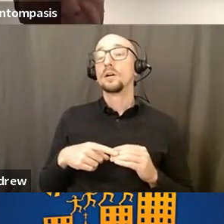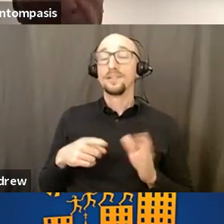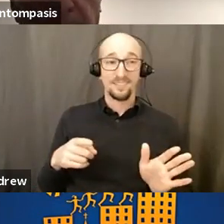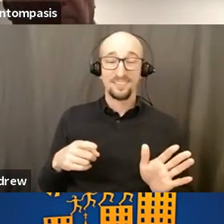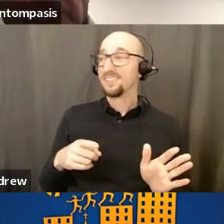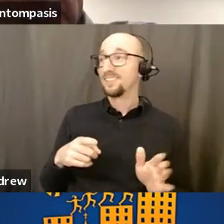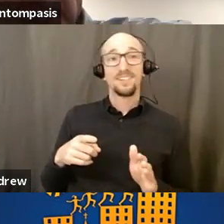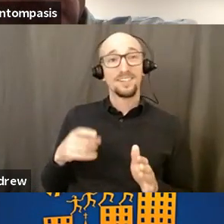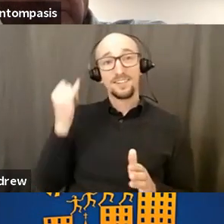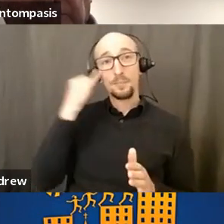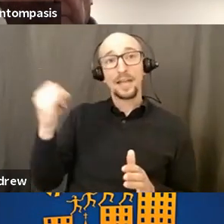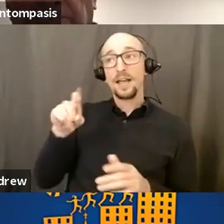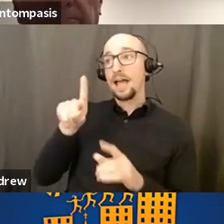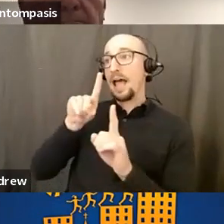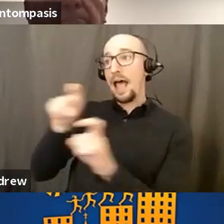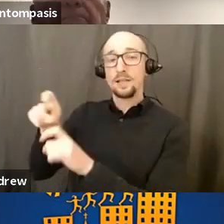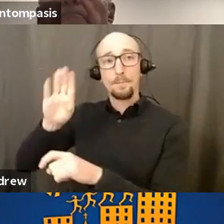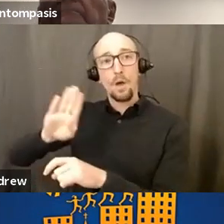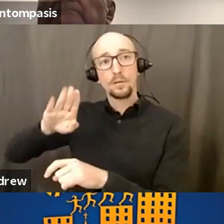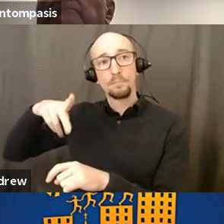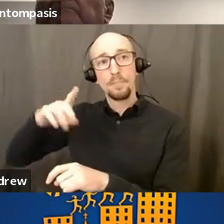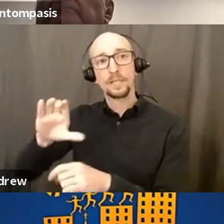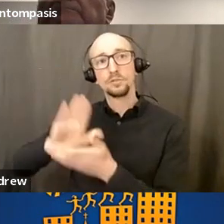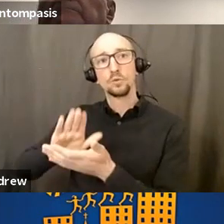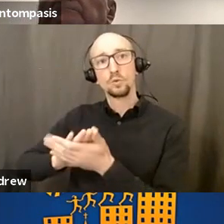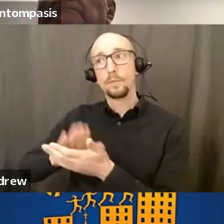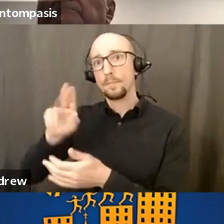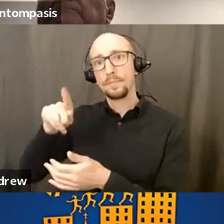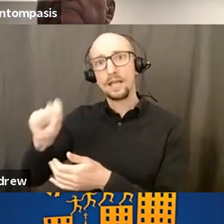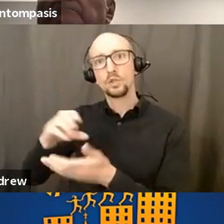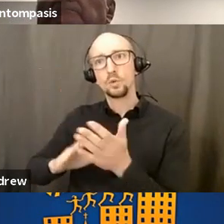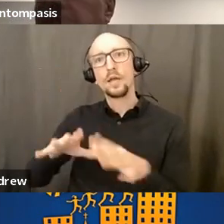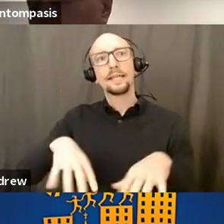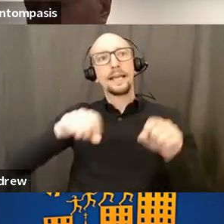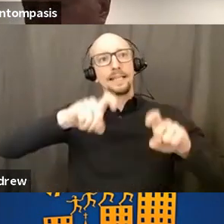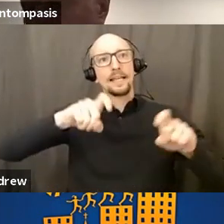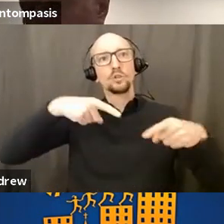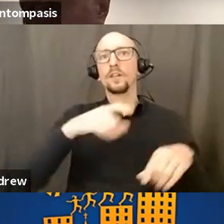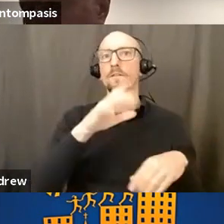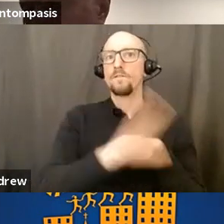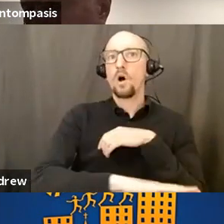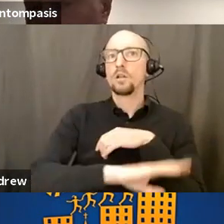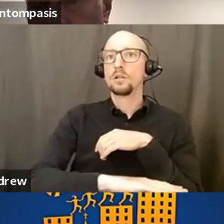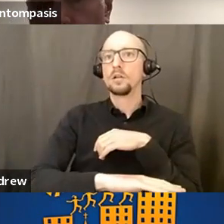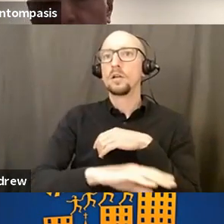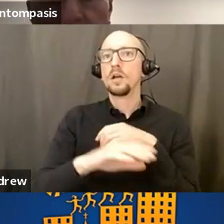School students to sit for a test in the fall and they've got one shot, knowing